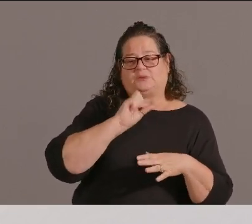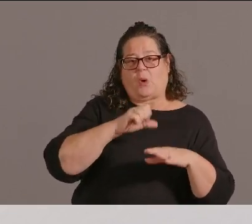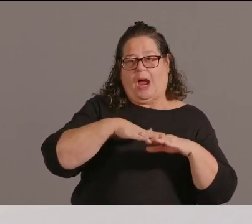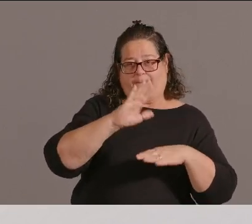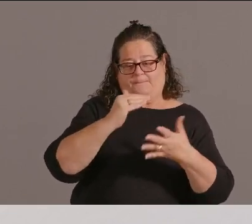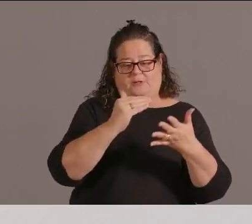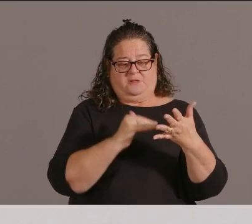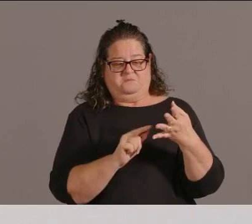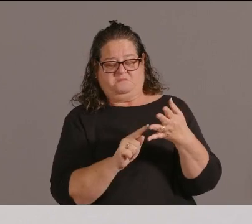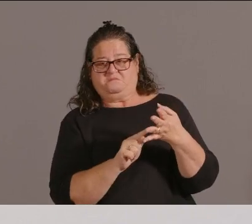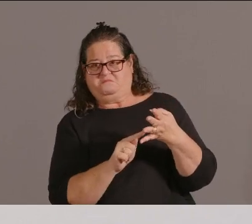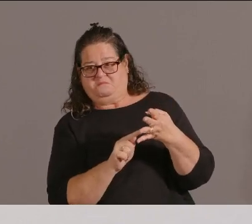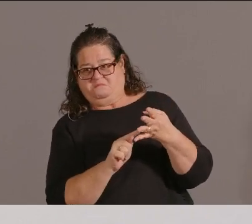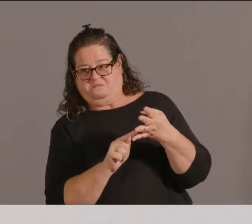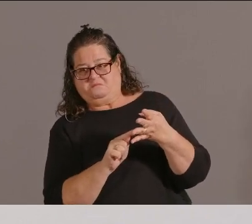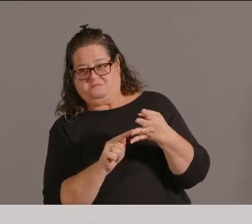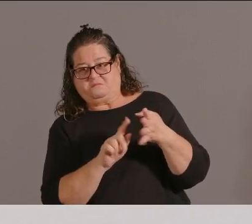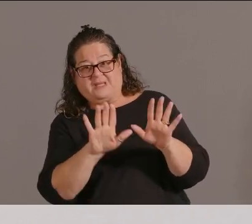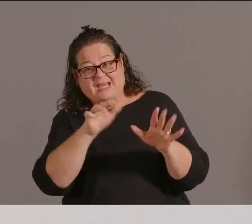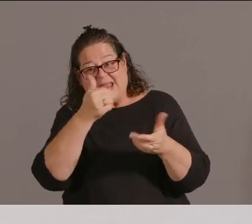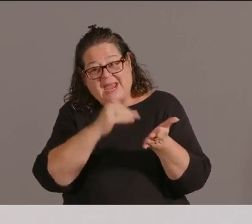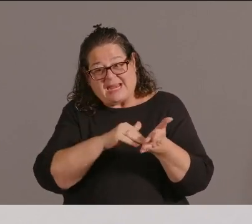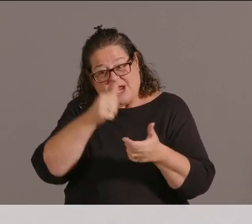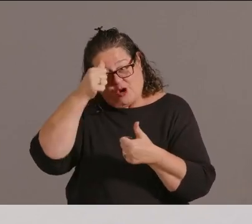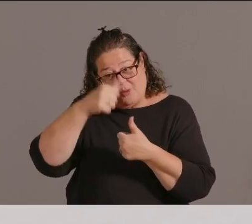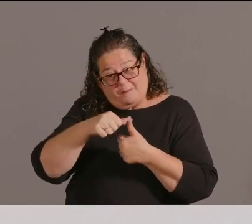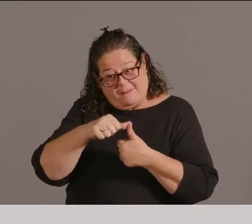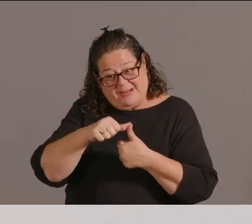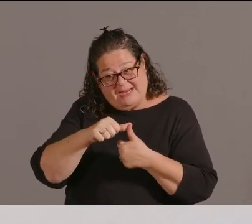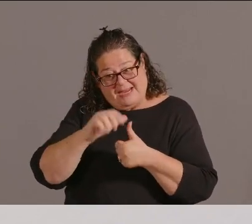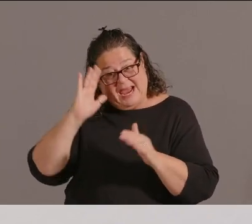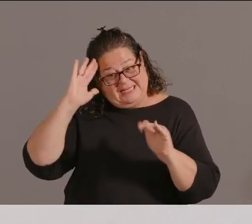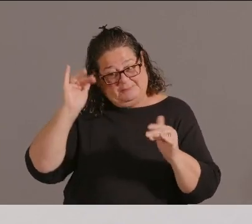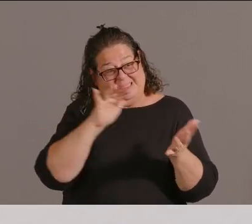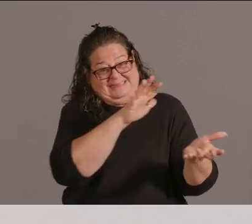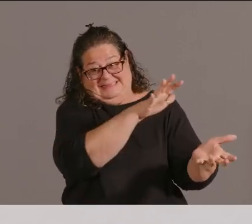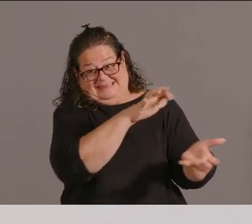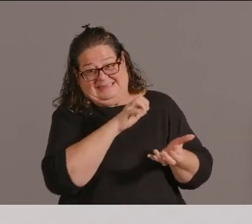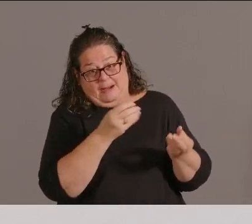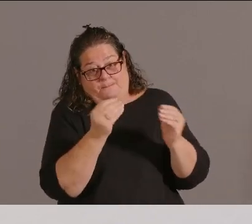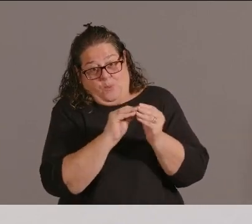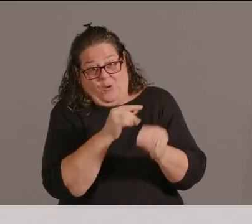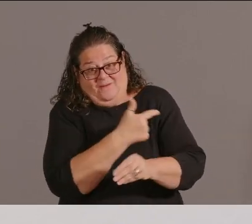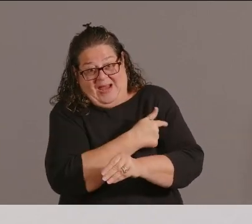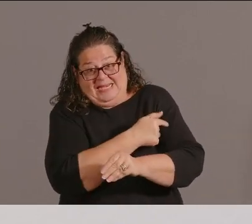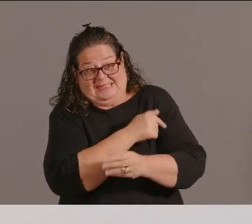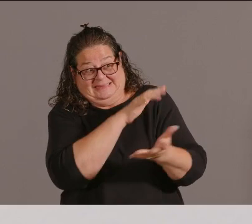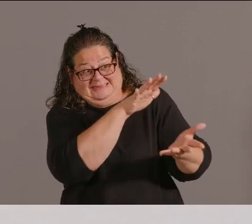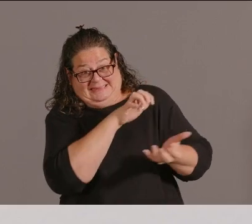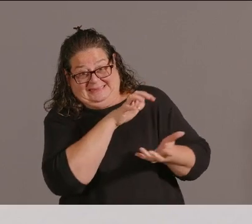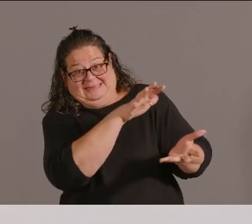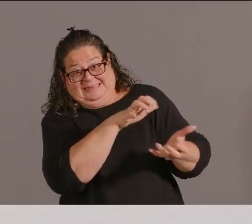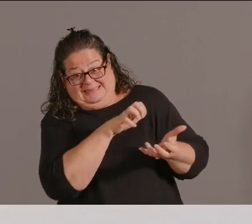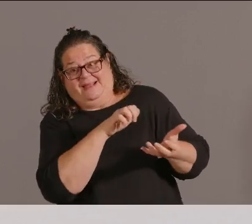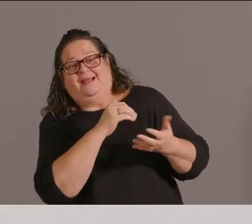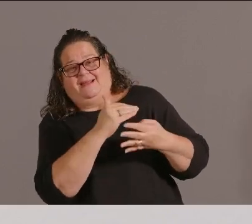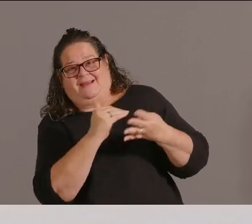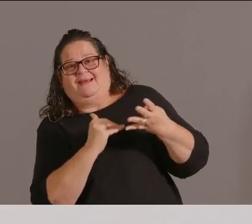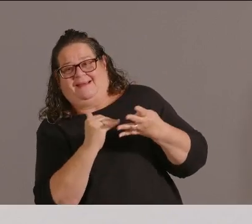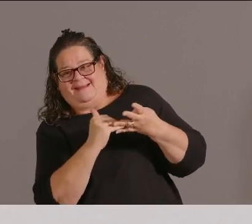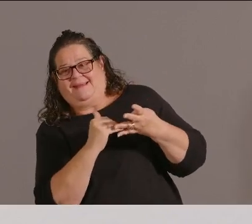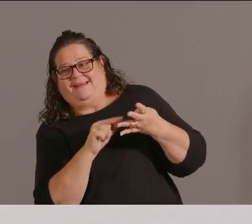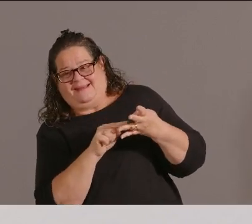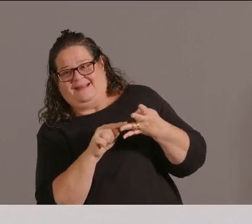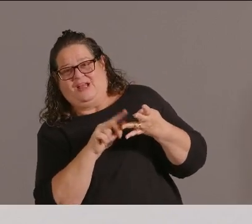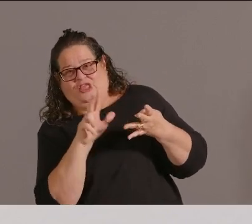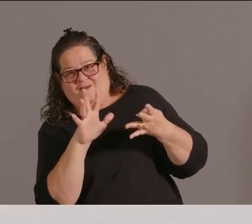really, really increase. After our 35 age group, then we jump down to the 16 and above. Oh, I see. So you go right